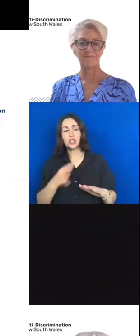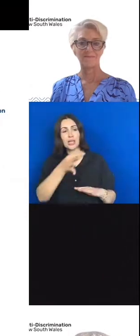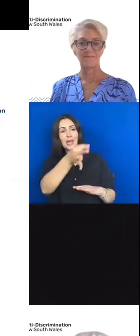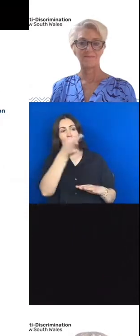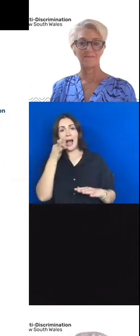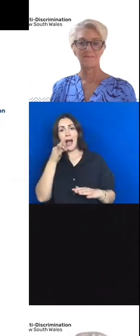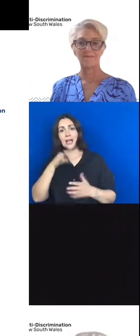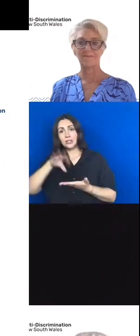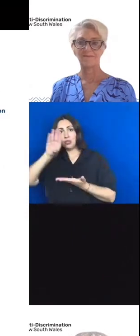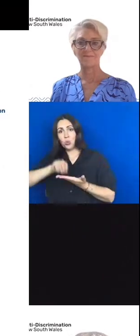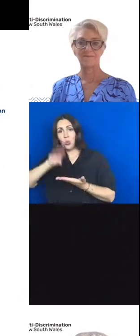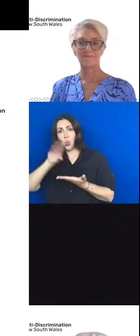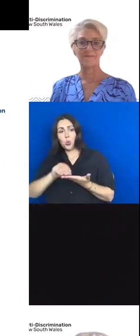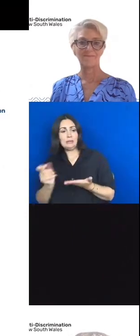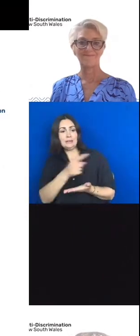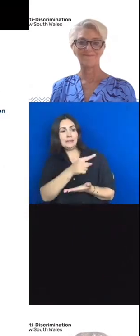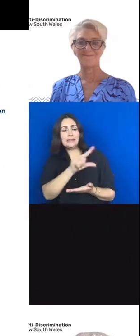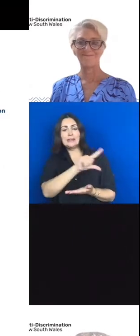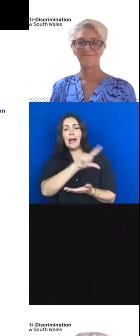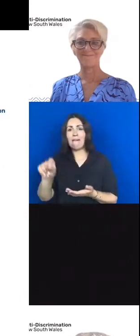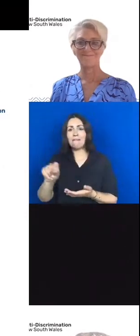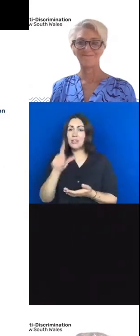again afterwards.